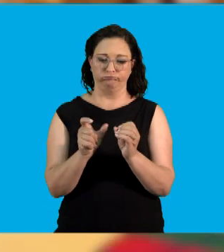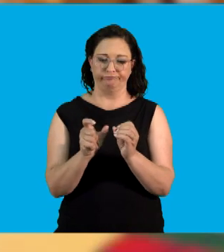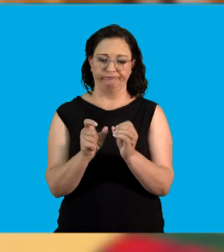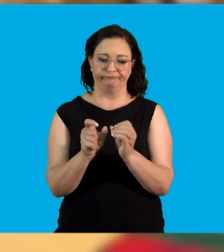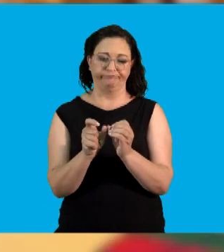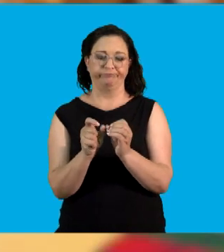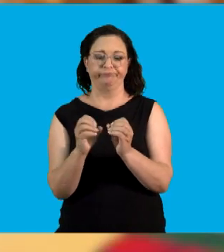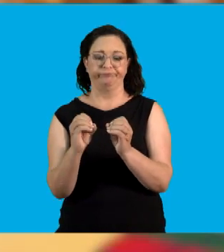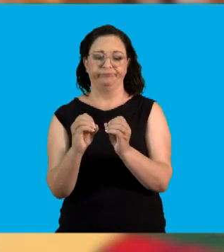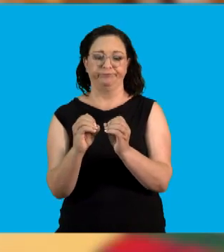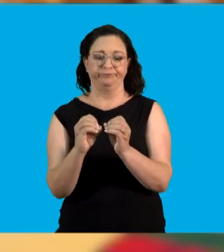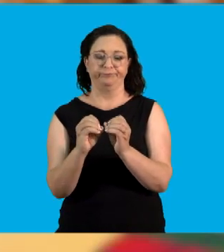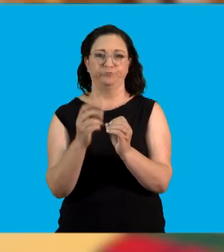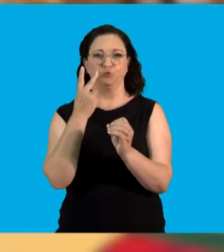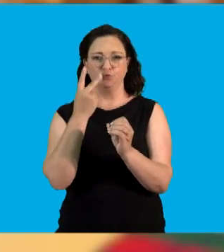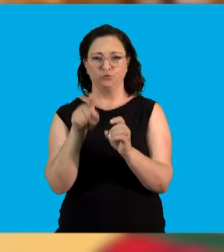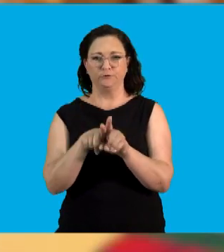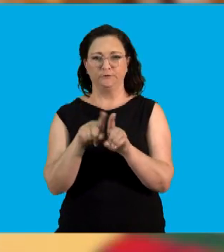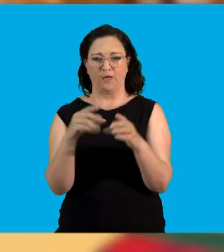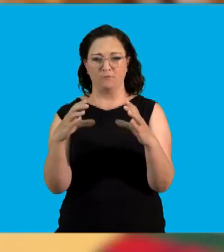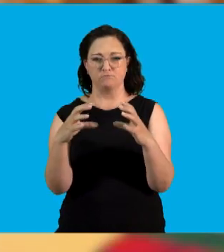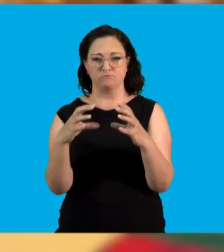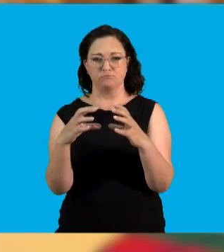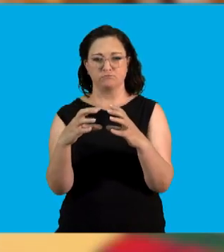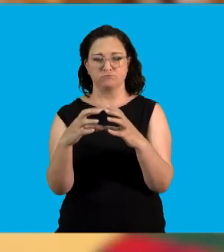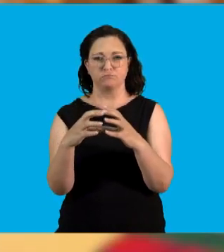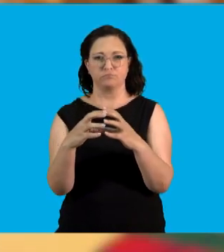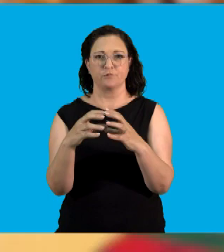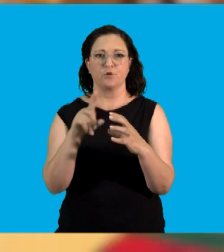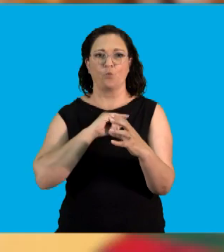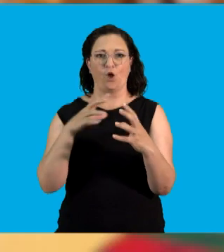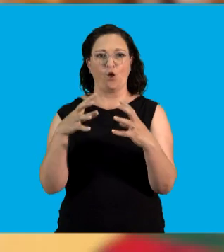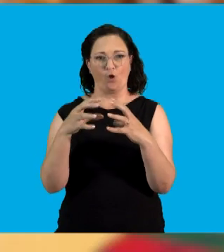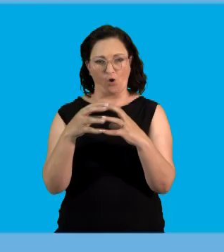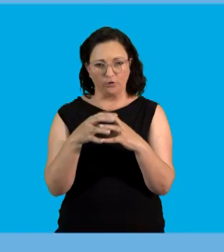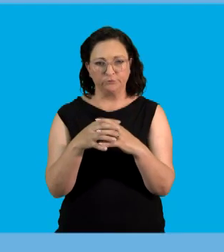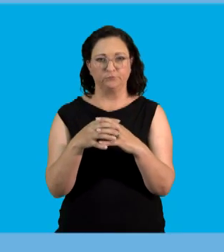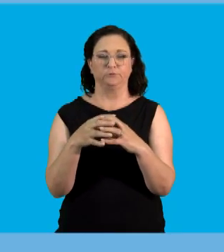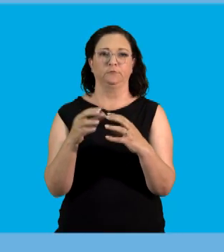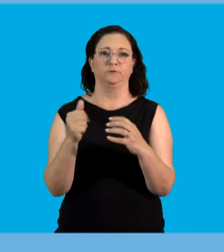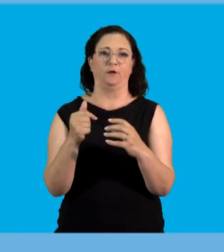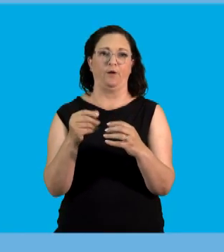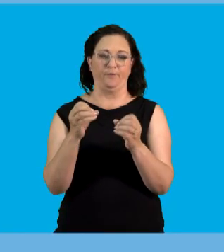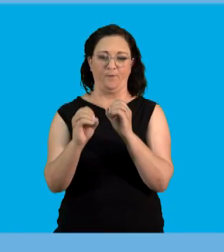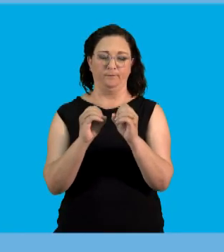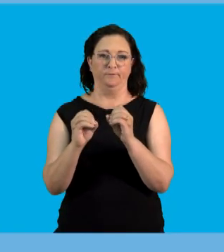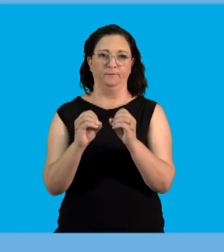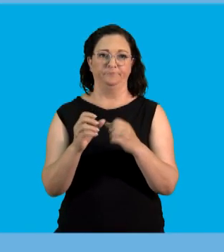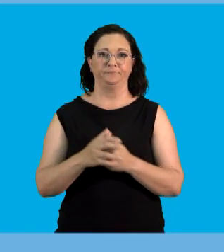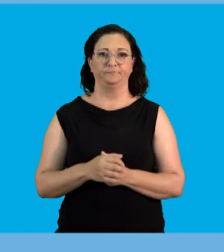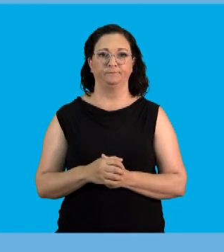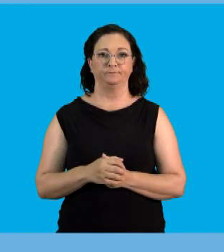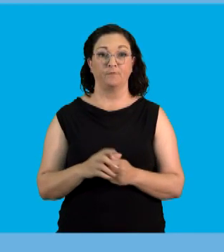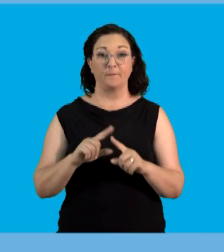move closer and closer together and appear to be smaller and smaller because they're going to be contracting. The particles are going to